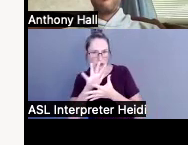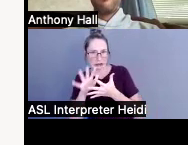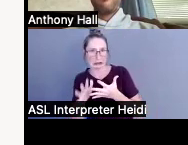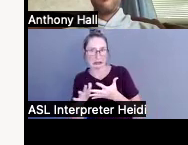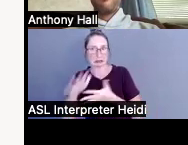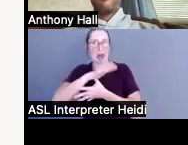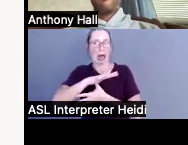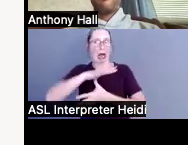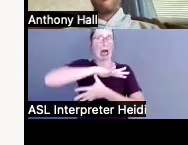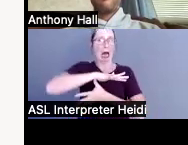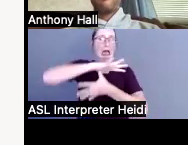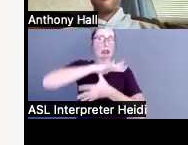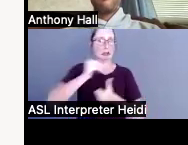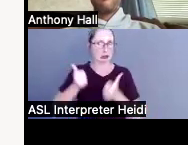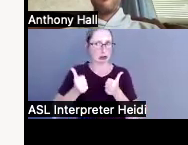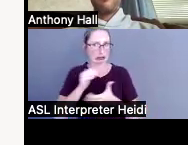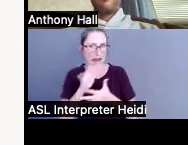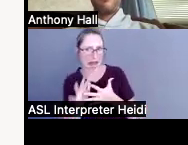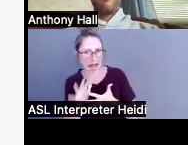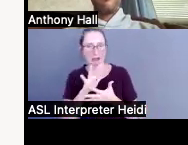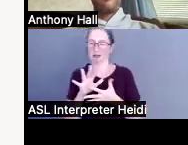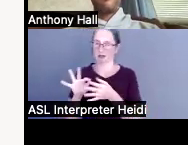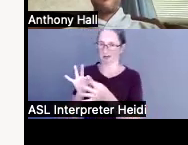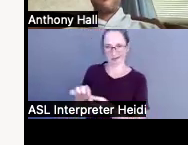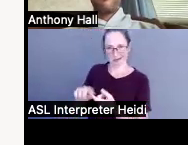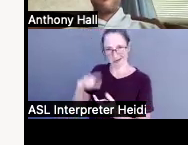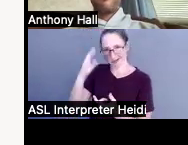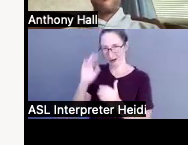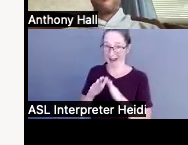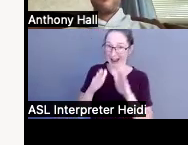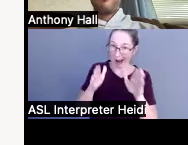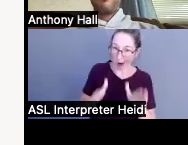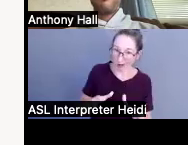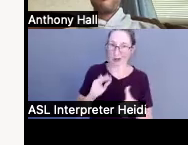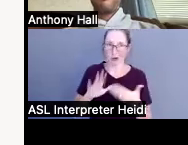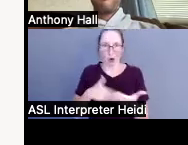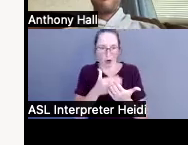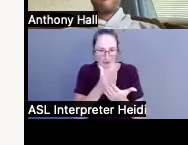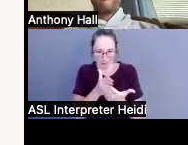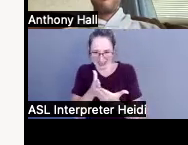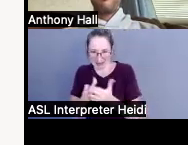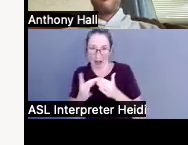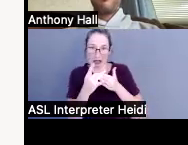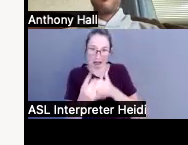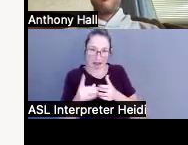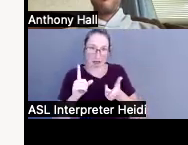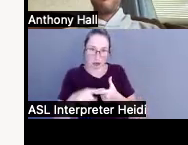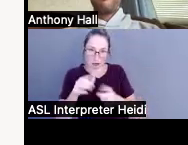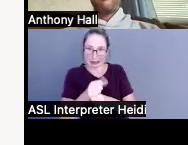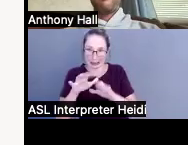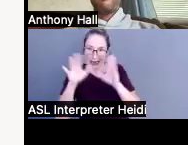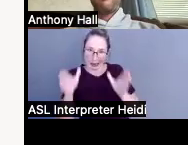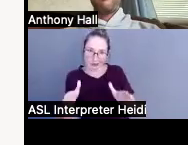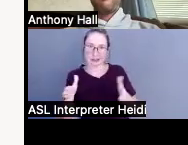extra priority in the work, particularly around, you know, housing and all the pieces that need to go along with